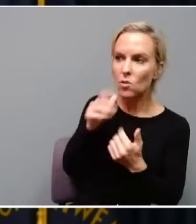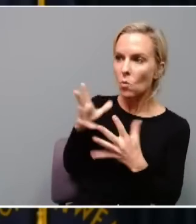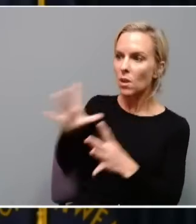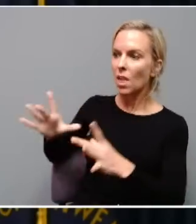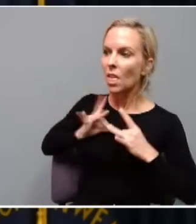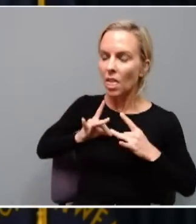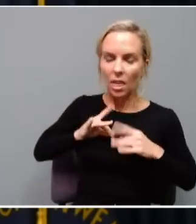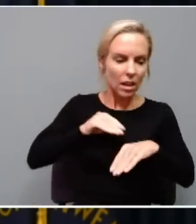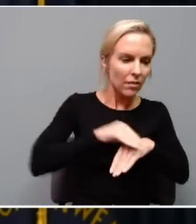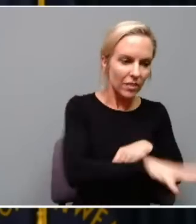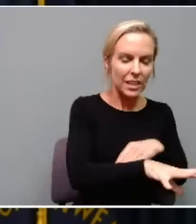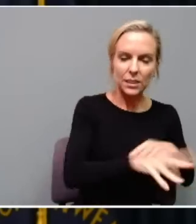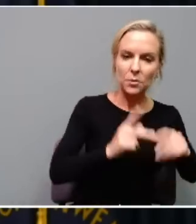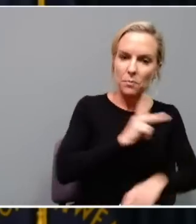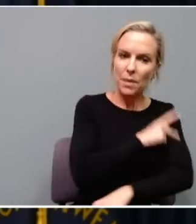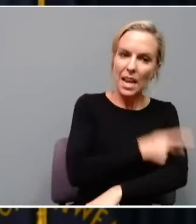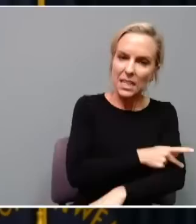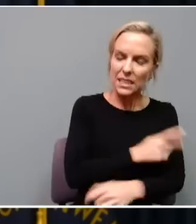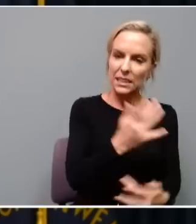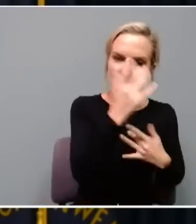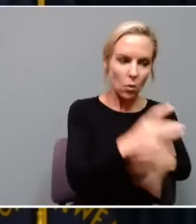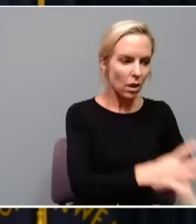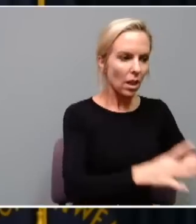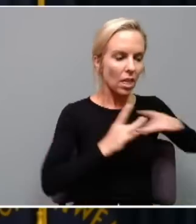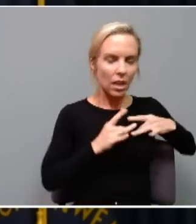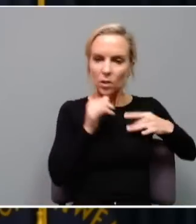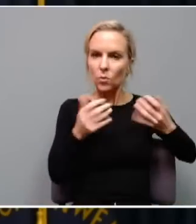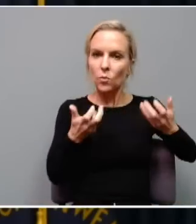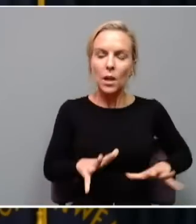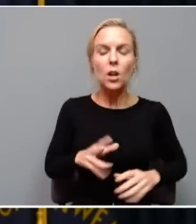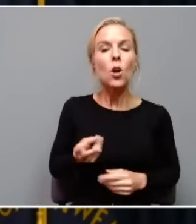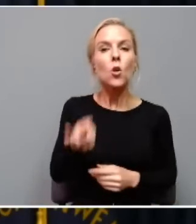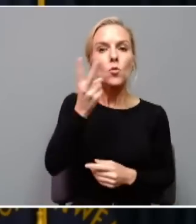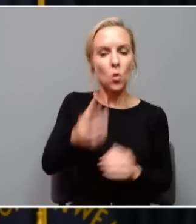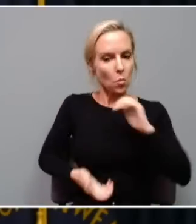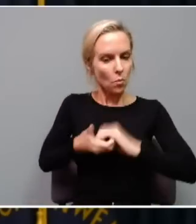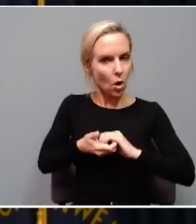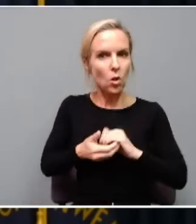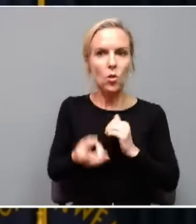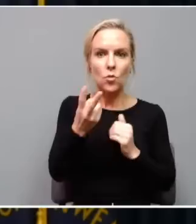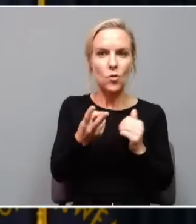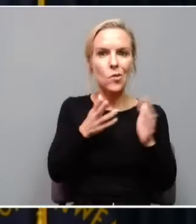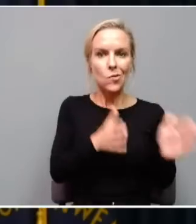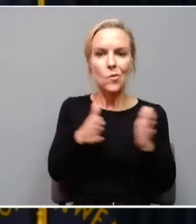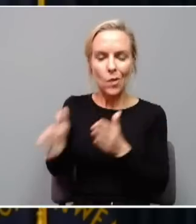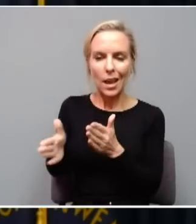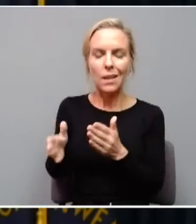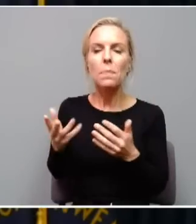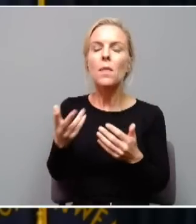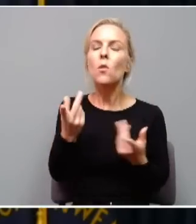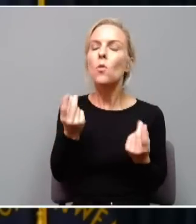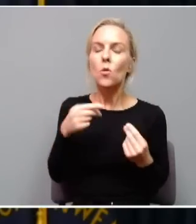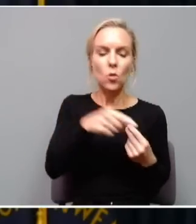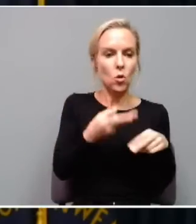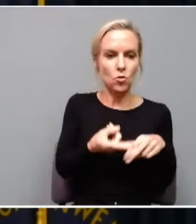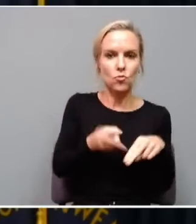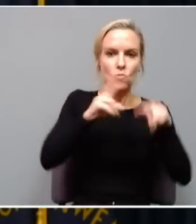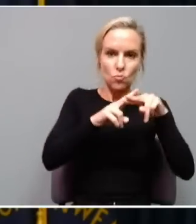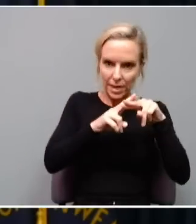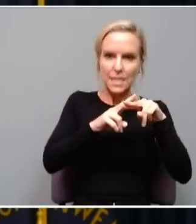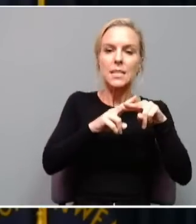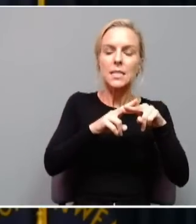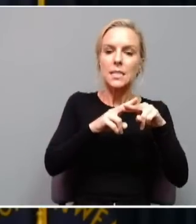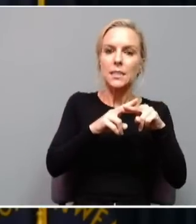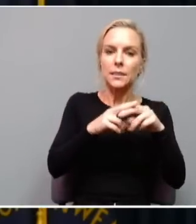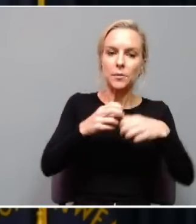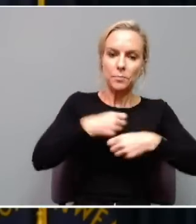And so our team at Bullard has responded in two ways. One, by increasing our capacities so that we could make as many respirators as possible